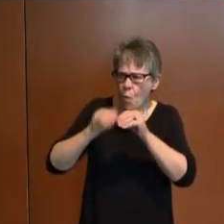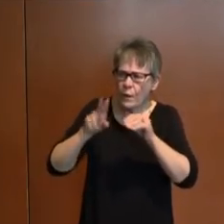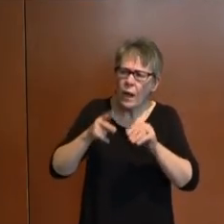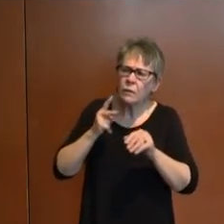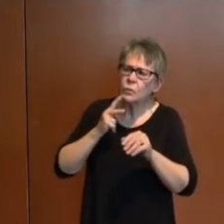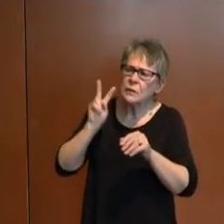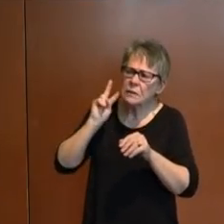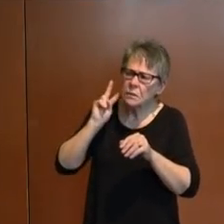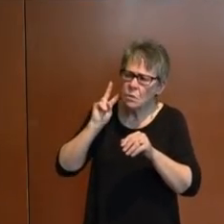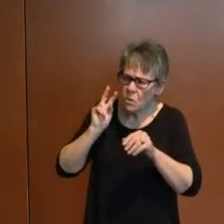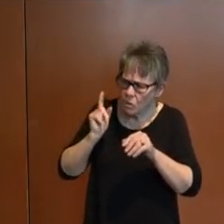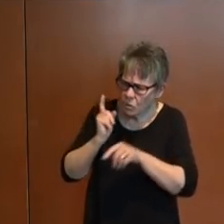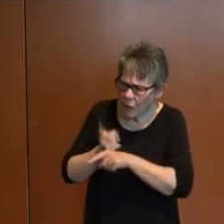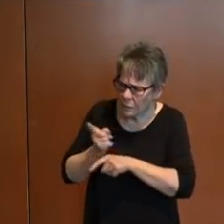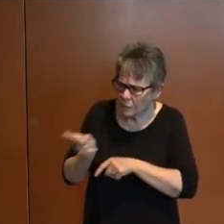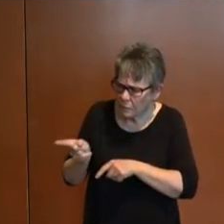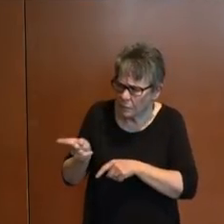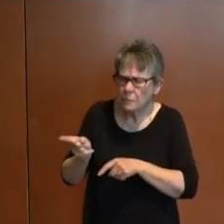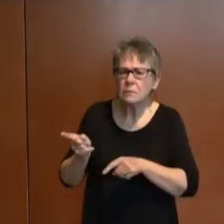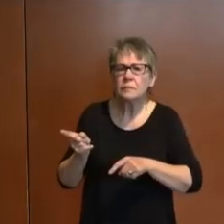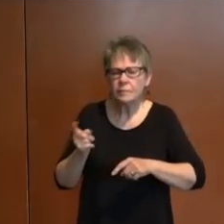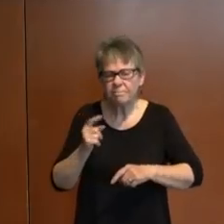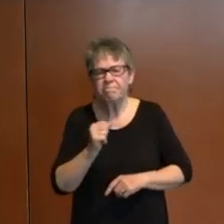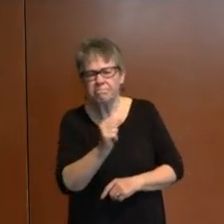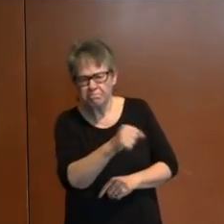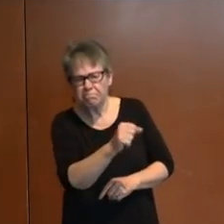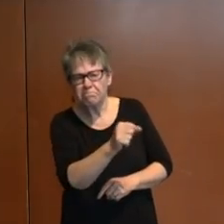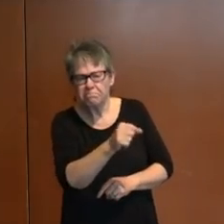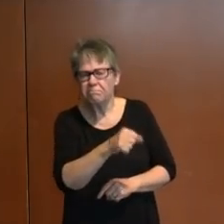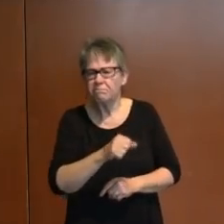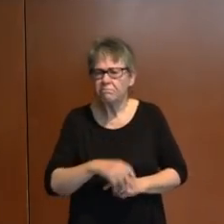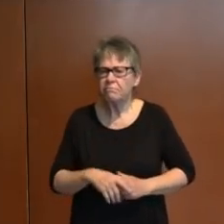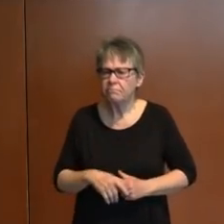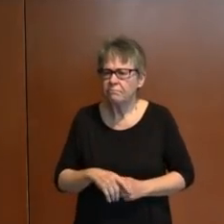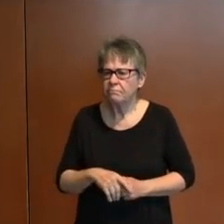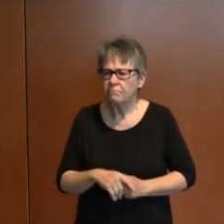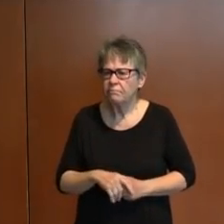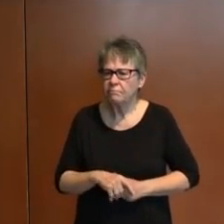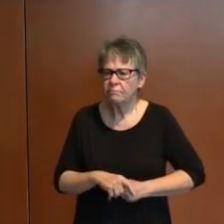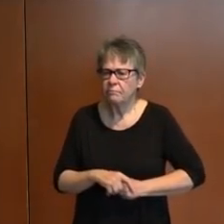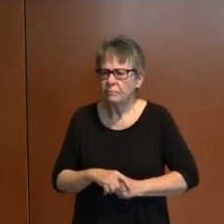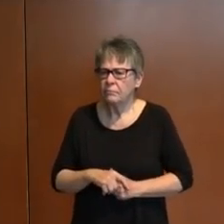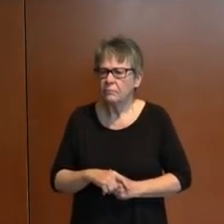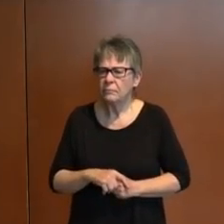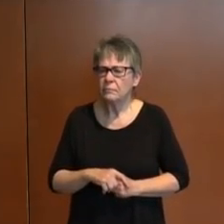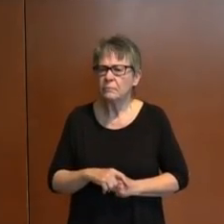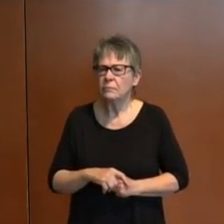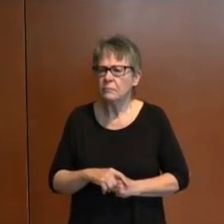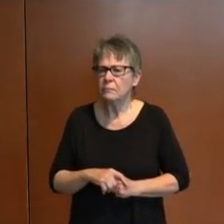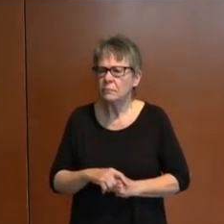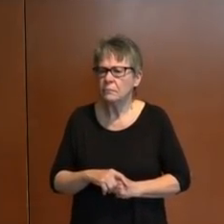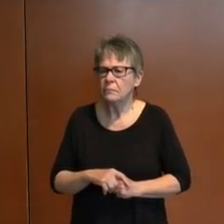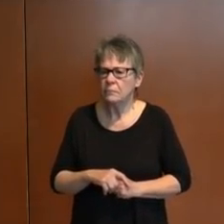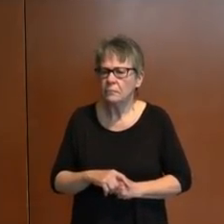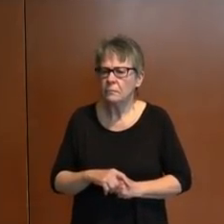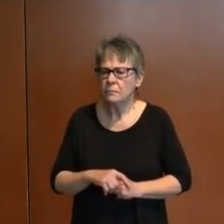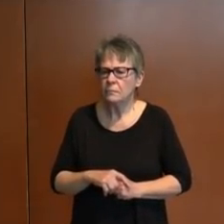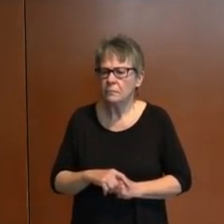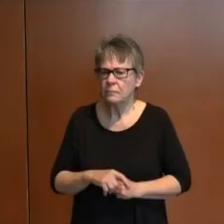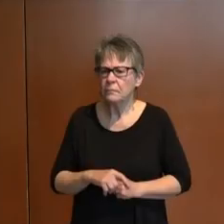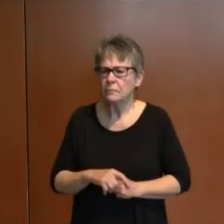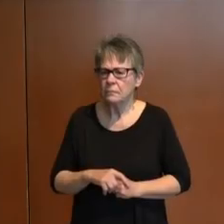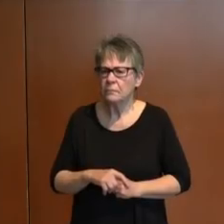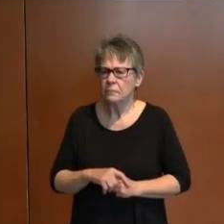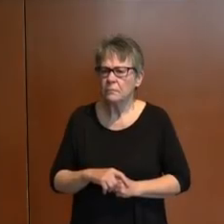We have certainty, sadly, on the numerator. We don't have certainty on the denominator. It's a mistake, I think, for folks to just take the